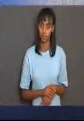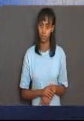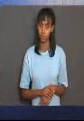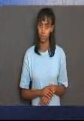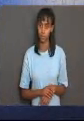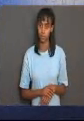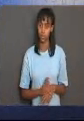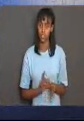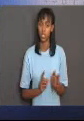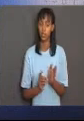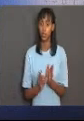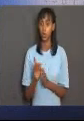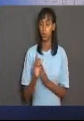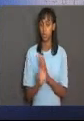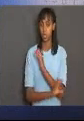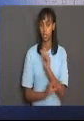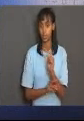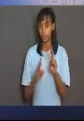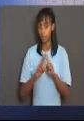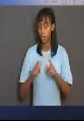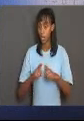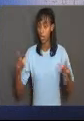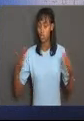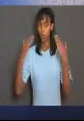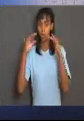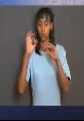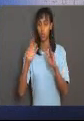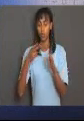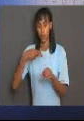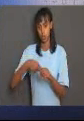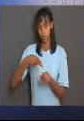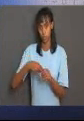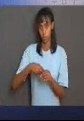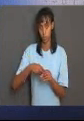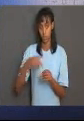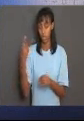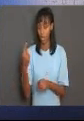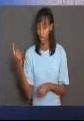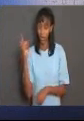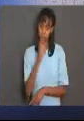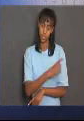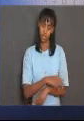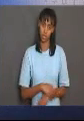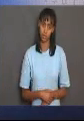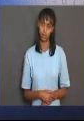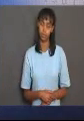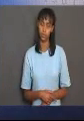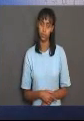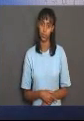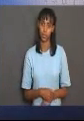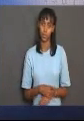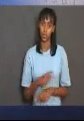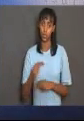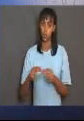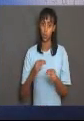The developed countries use very large amounts of fossil fuels every day. The